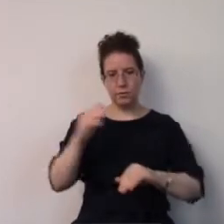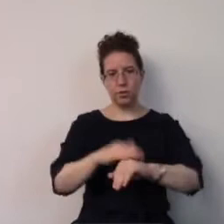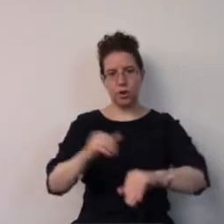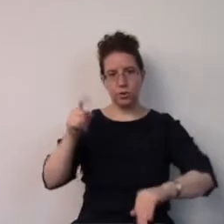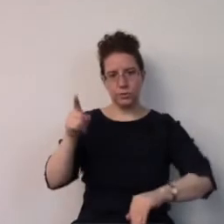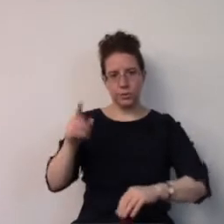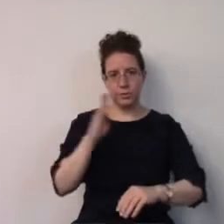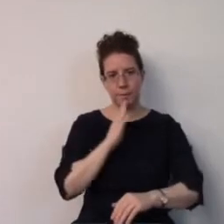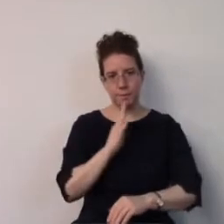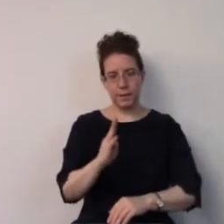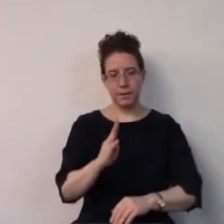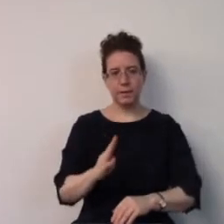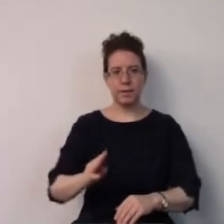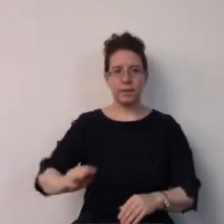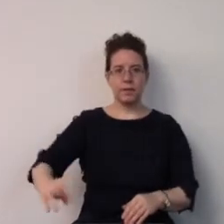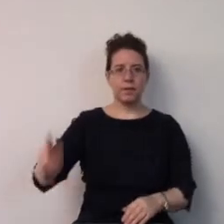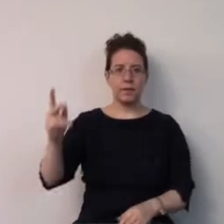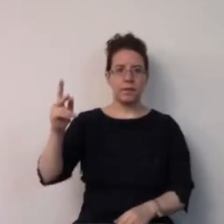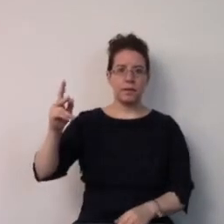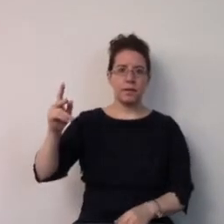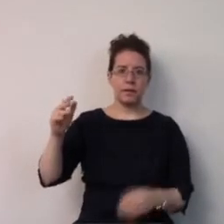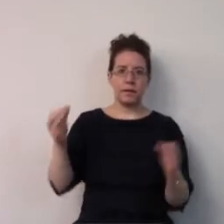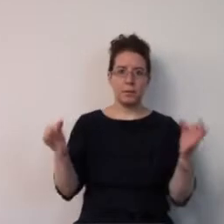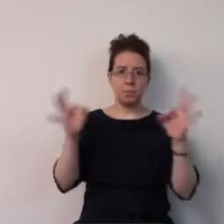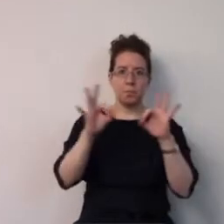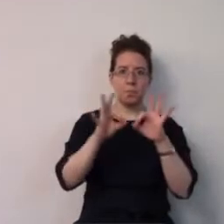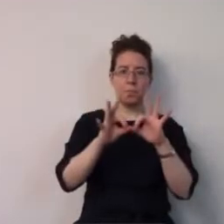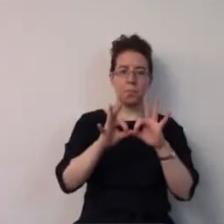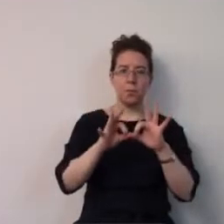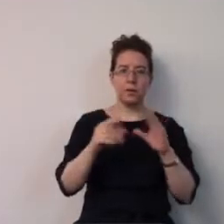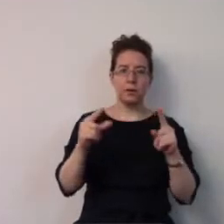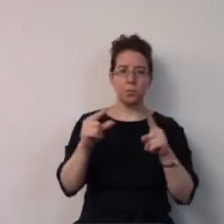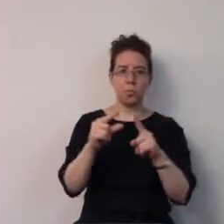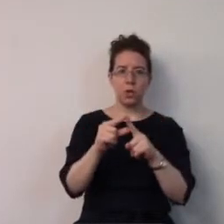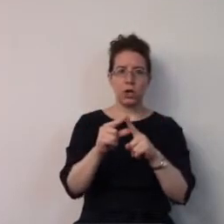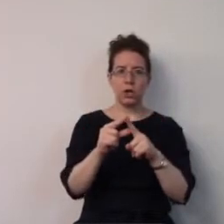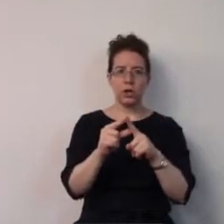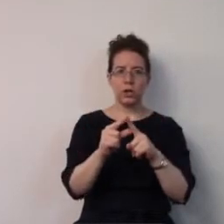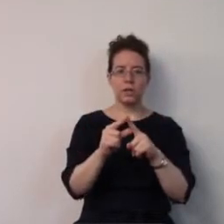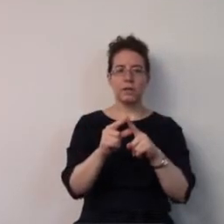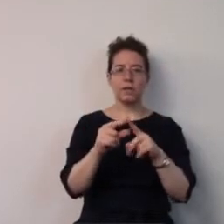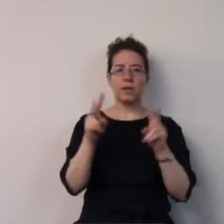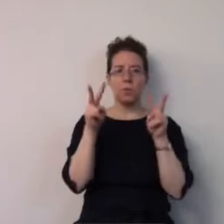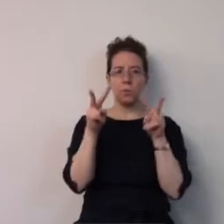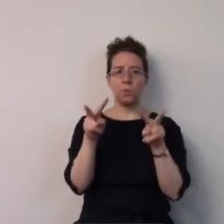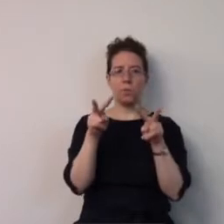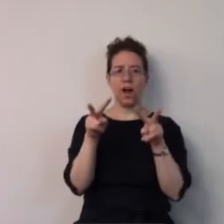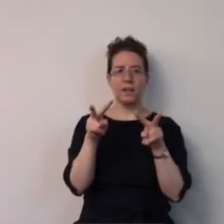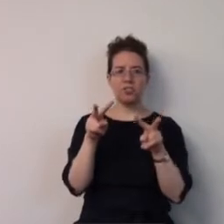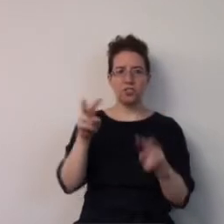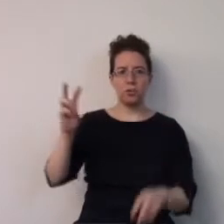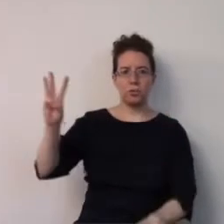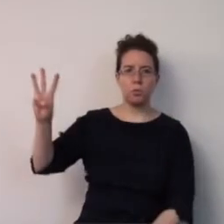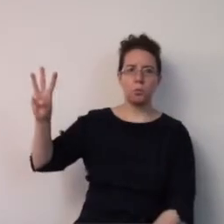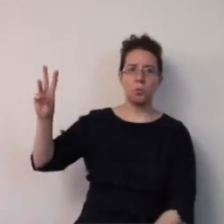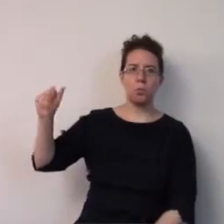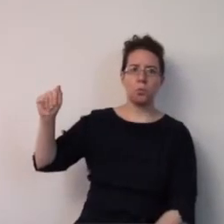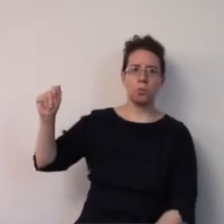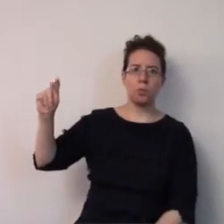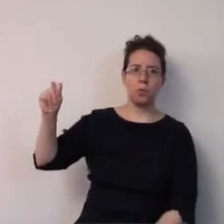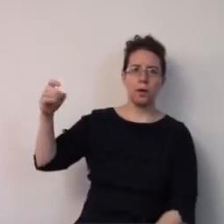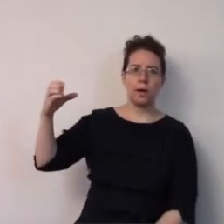telling you to get your eyes on everybody else and get your camera out to start. That's really invasive of